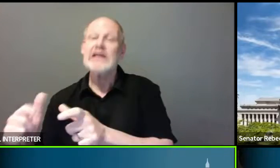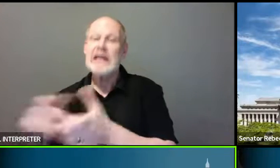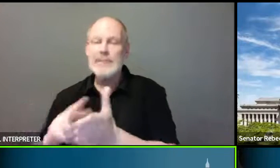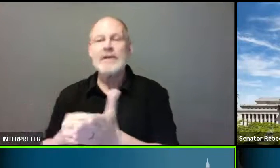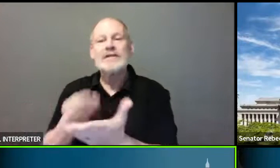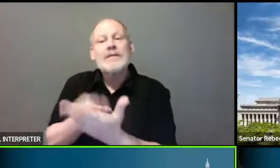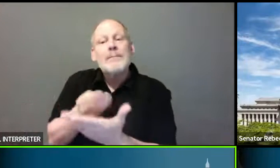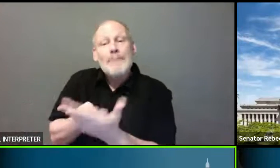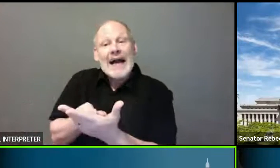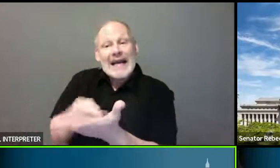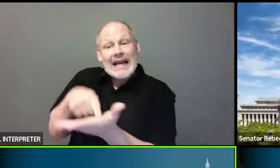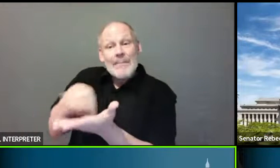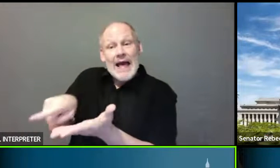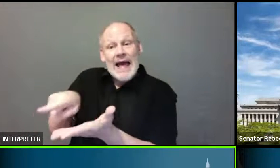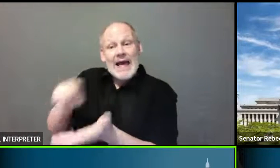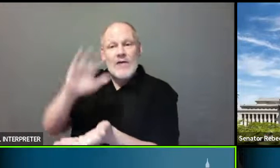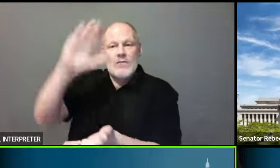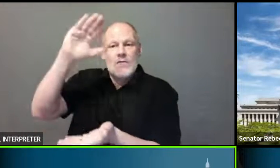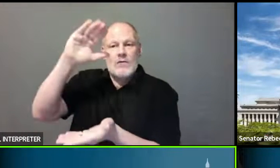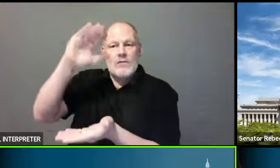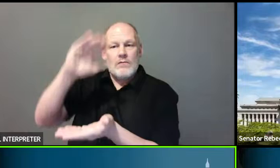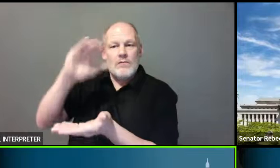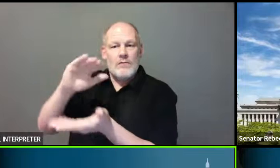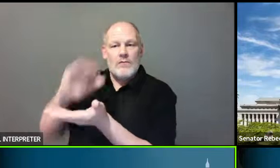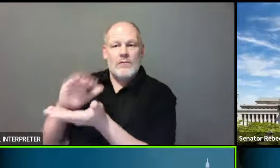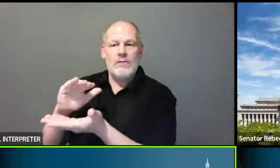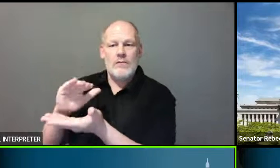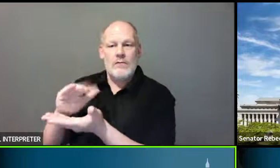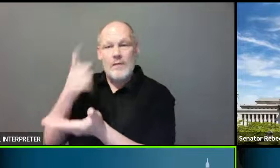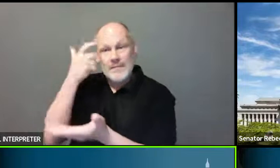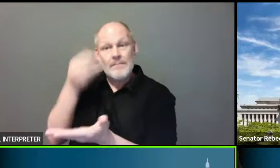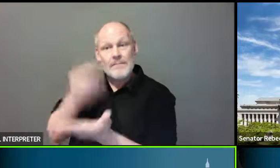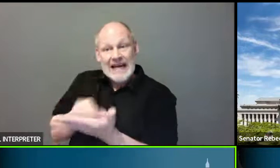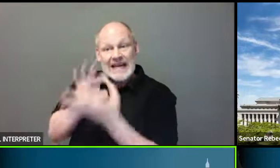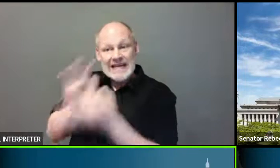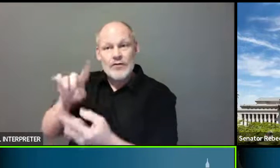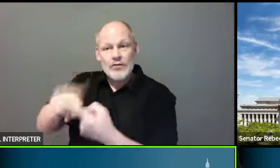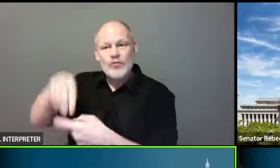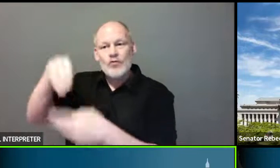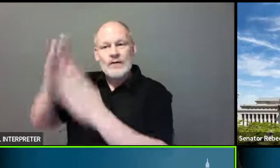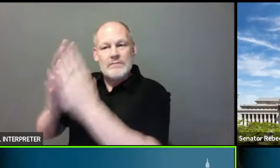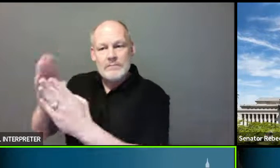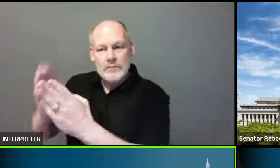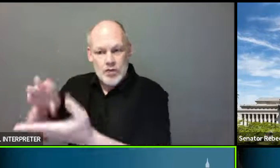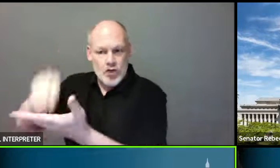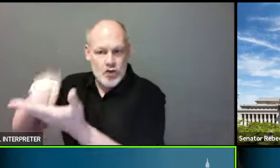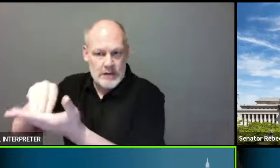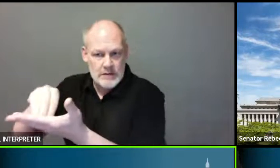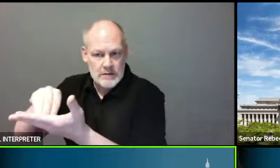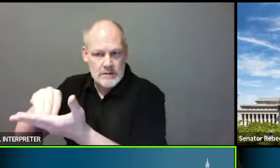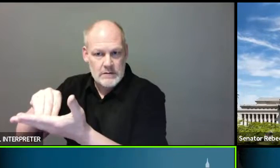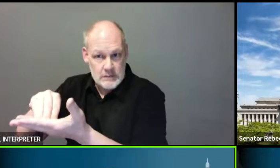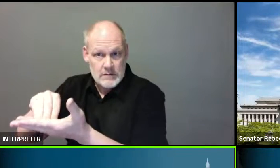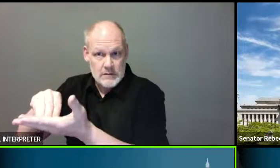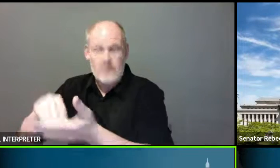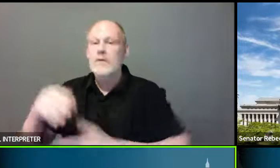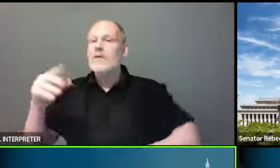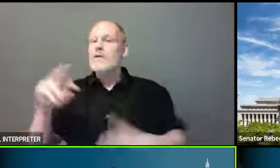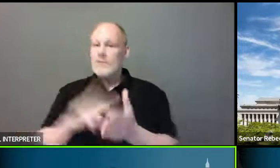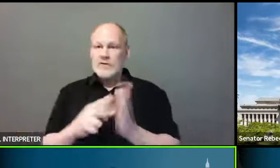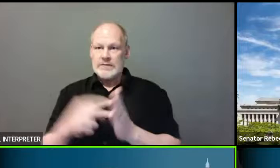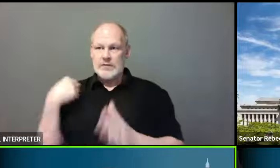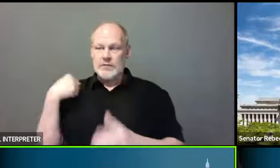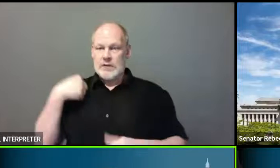budget shortfall related to declining enrollment. So we're trying to find ways to stabilize